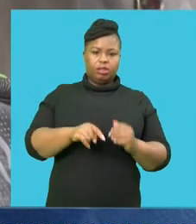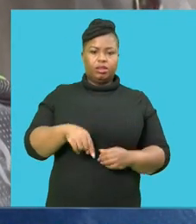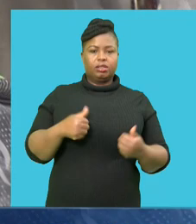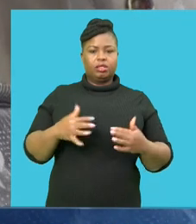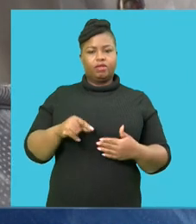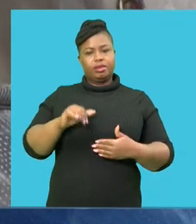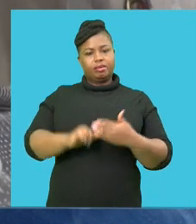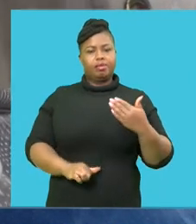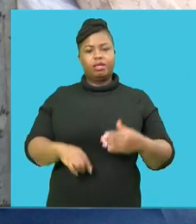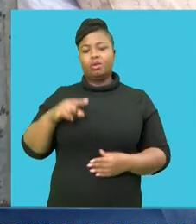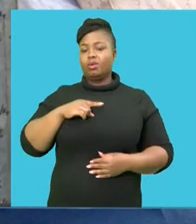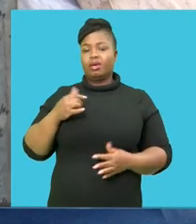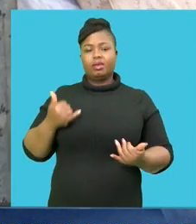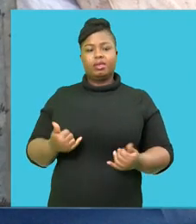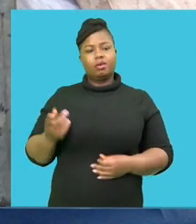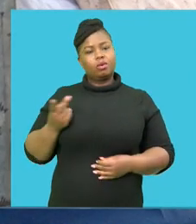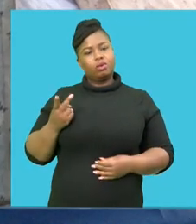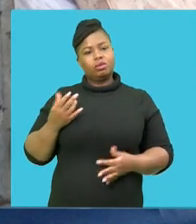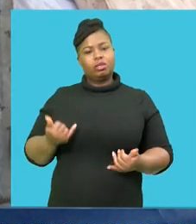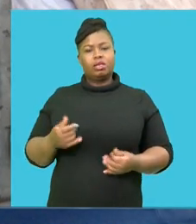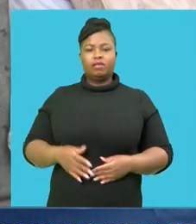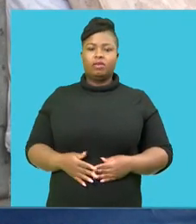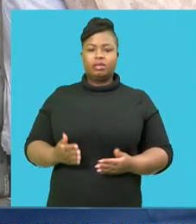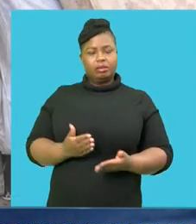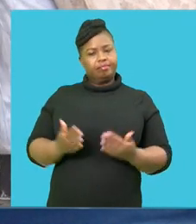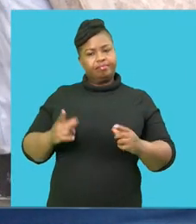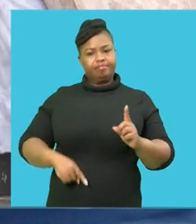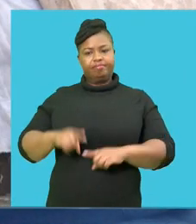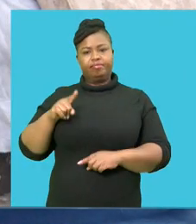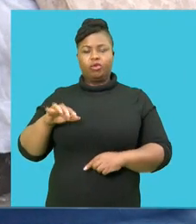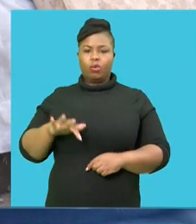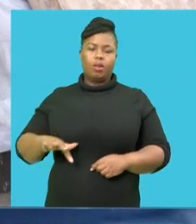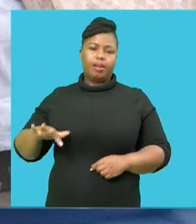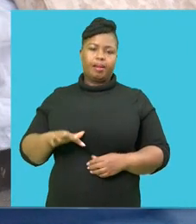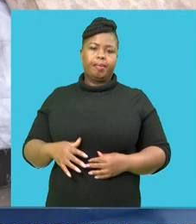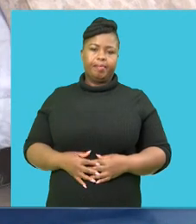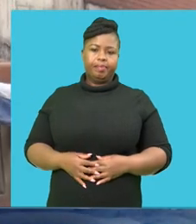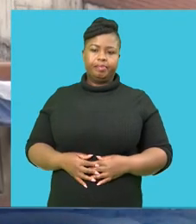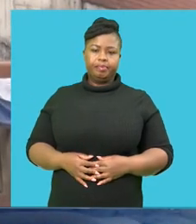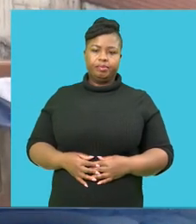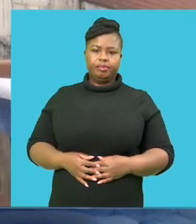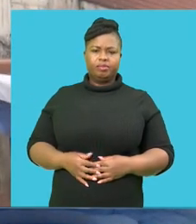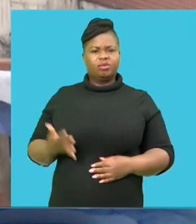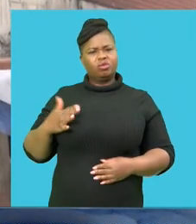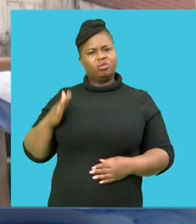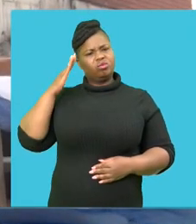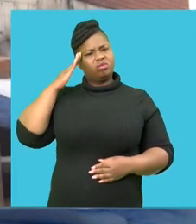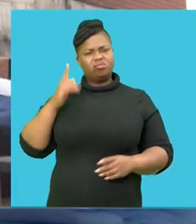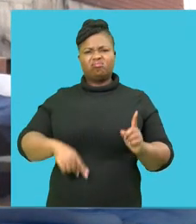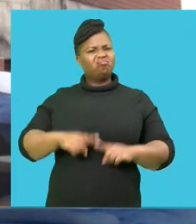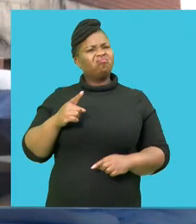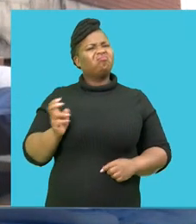eyedlule nokuthe kungazelele kwafika abakwazidlodlo bakhipha yonke into. Want to know ukuthi what kind of an